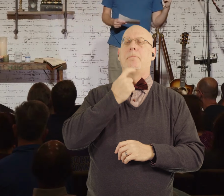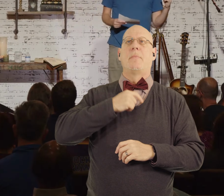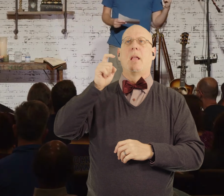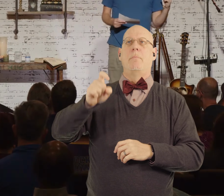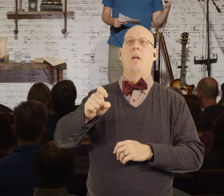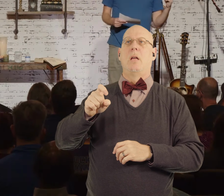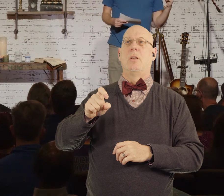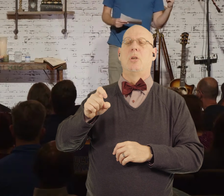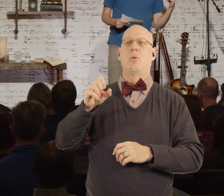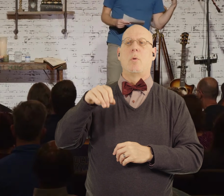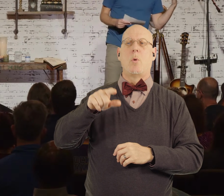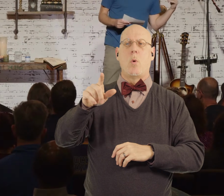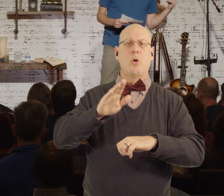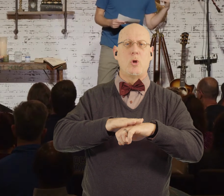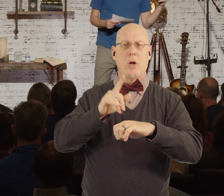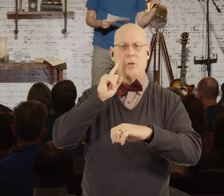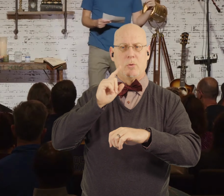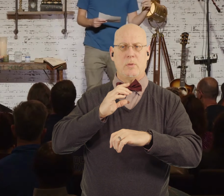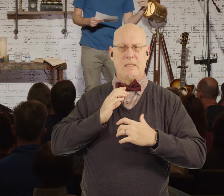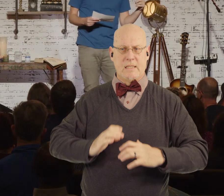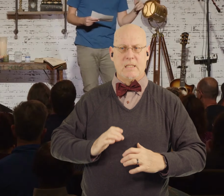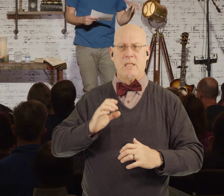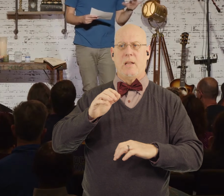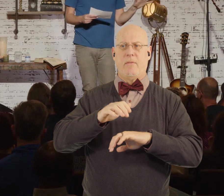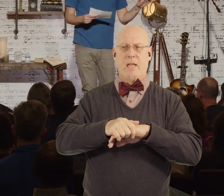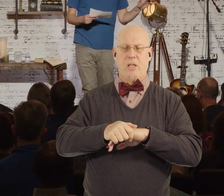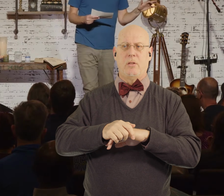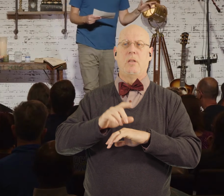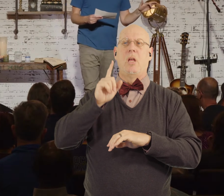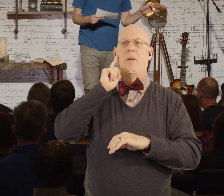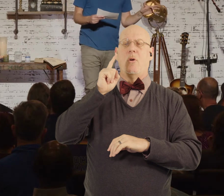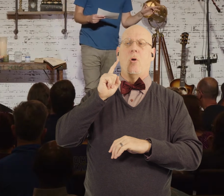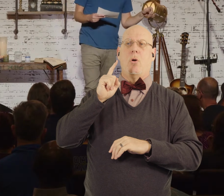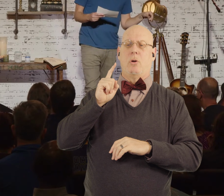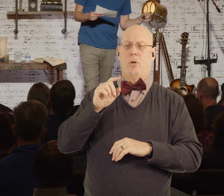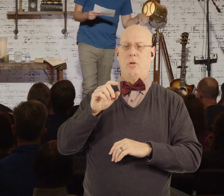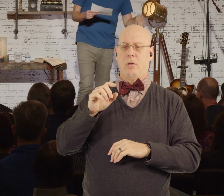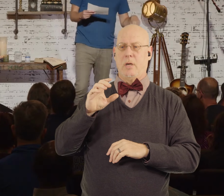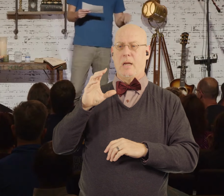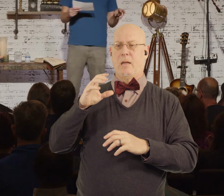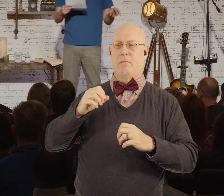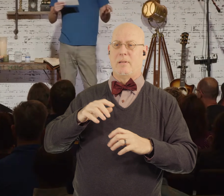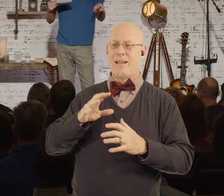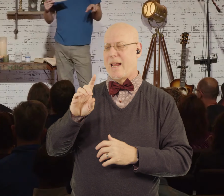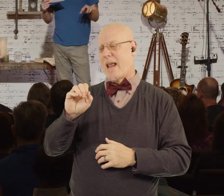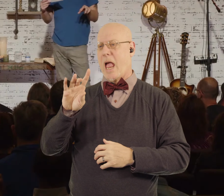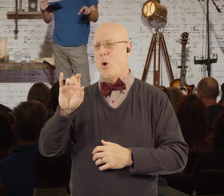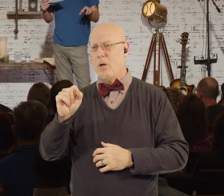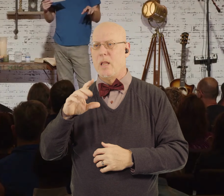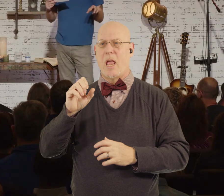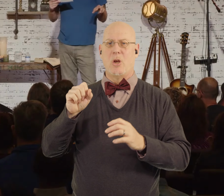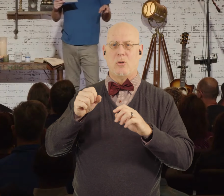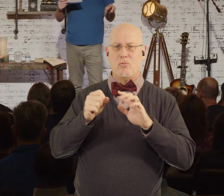this, I must drop one word of caution to the citizens of England. For next to cowardice and